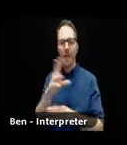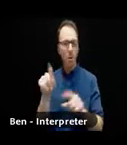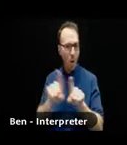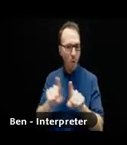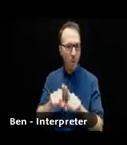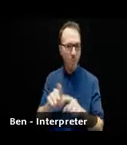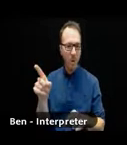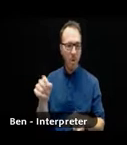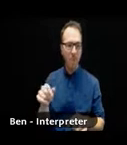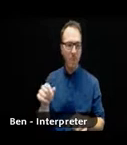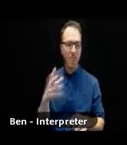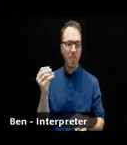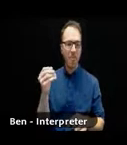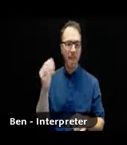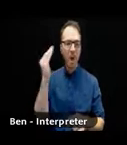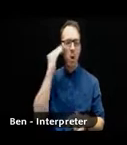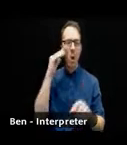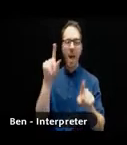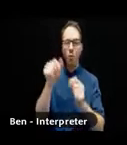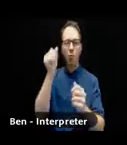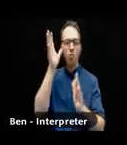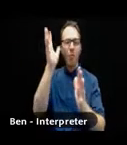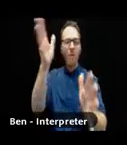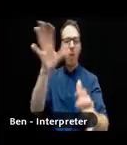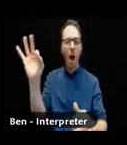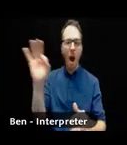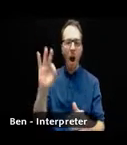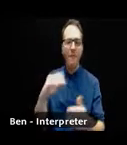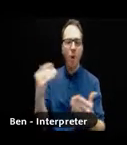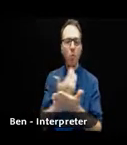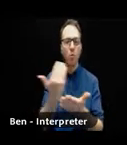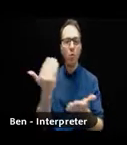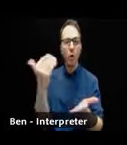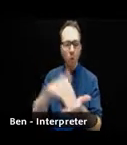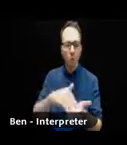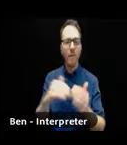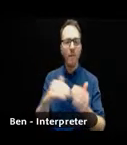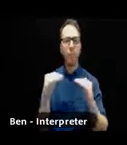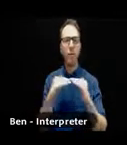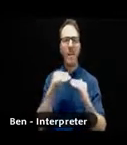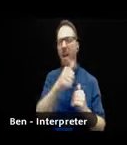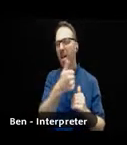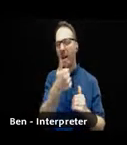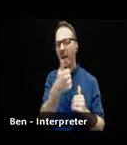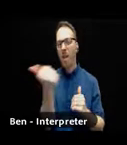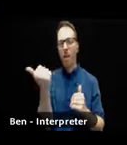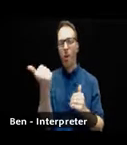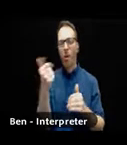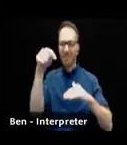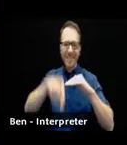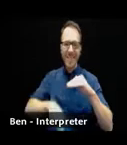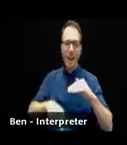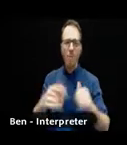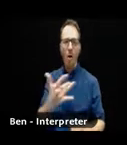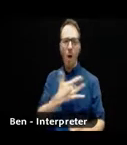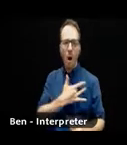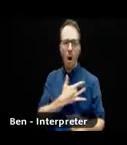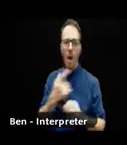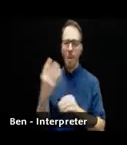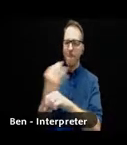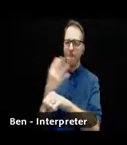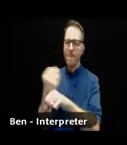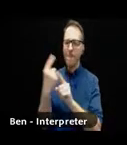and sort of is known as the grandfather of restorative justice. And another really deep heart mentor of mine